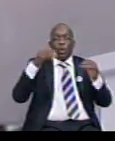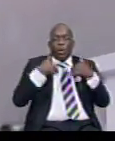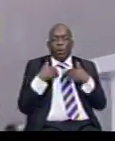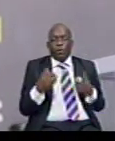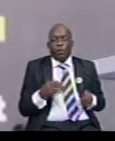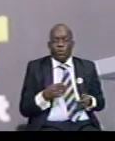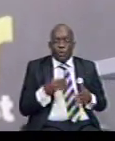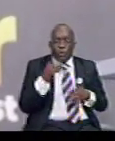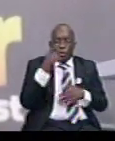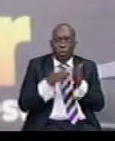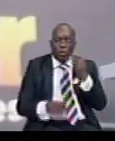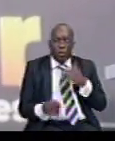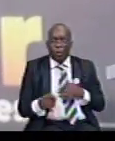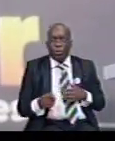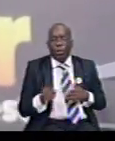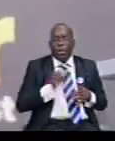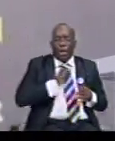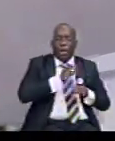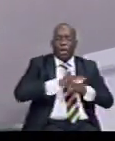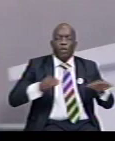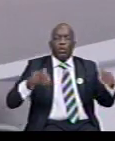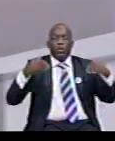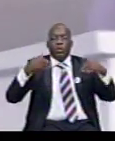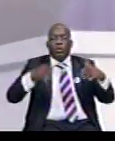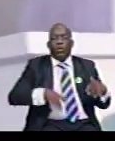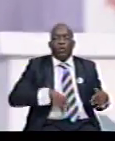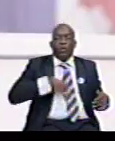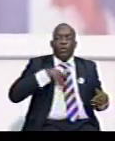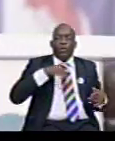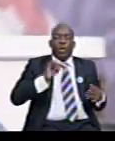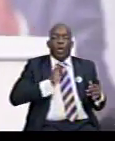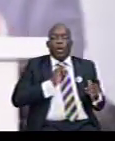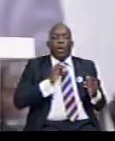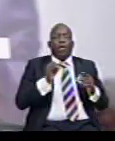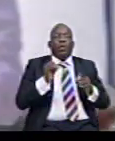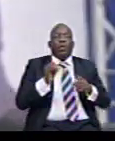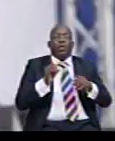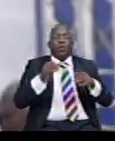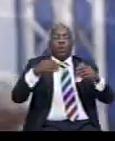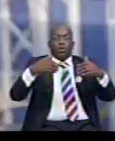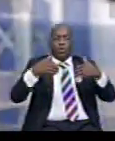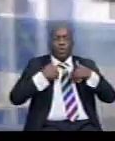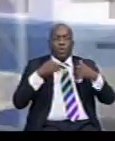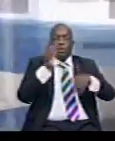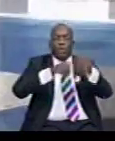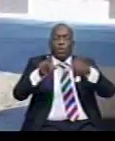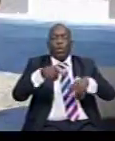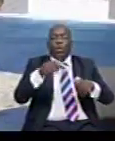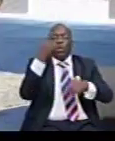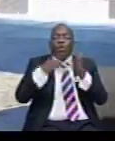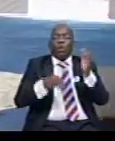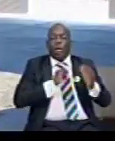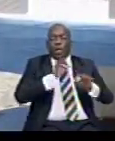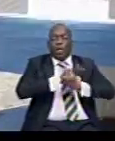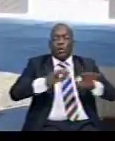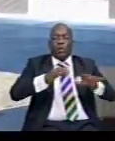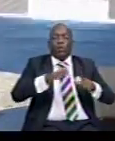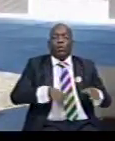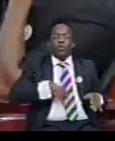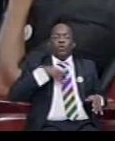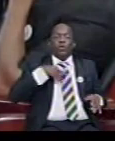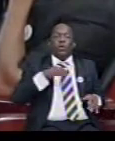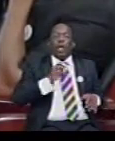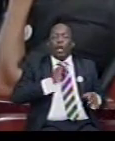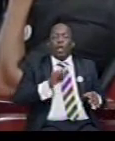What I don't feel, I possess. I thought you were going to say that for yourself.